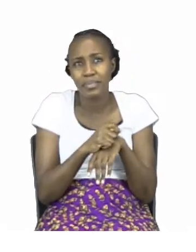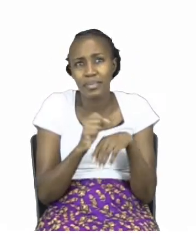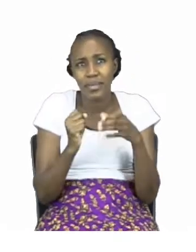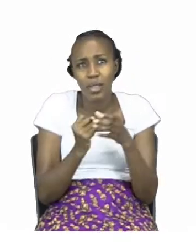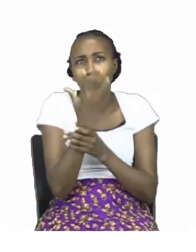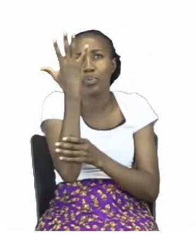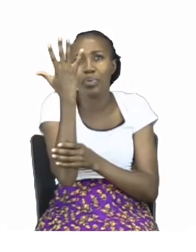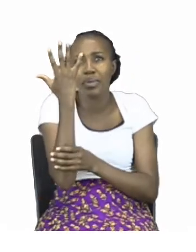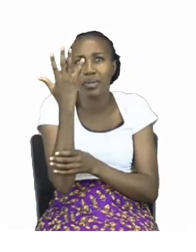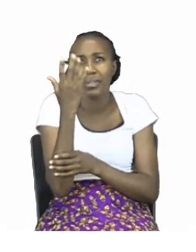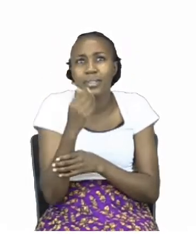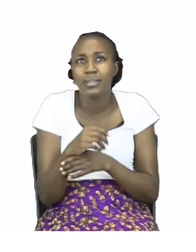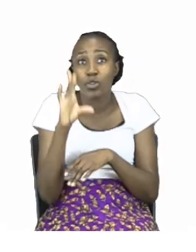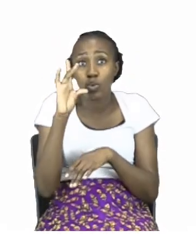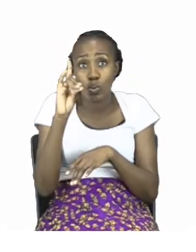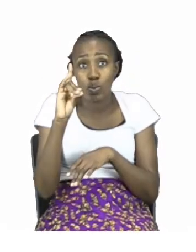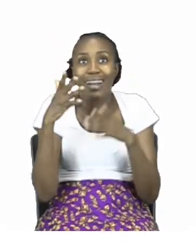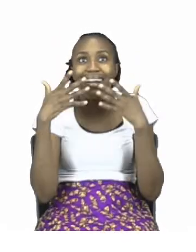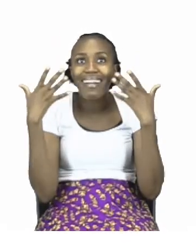dog, cat,